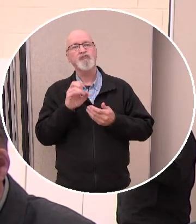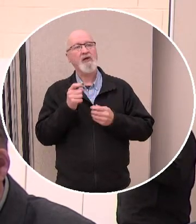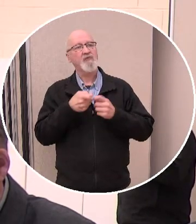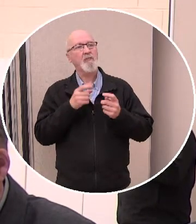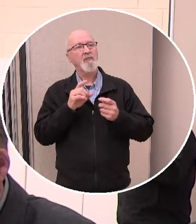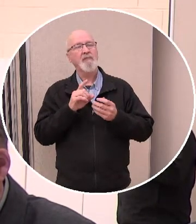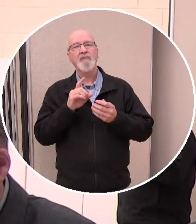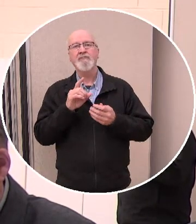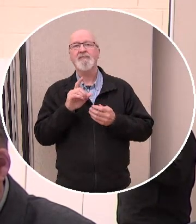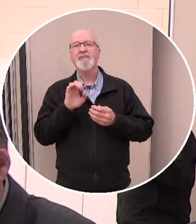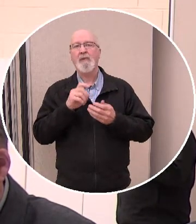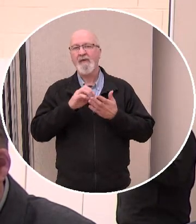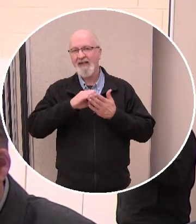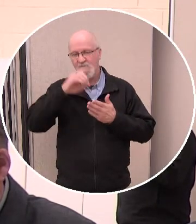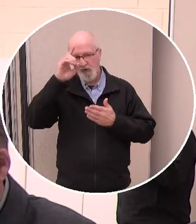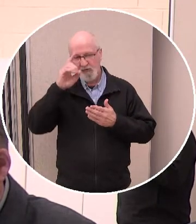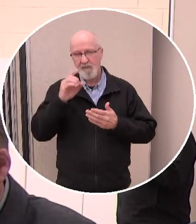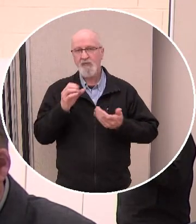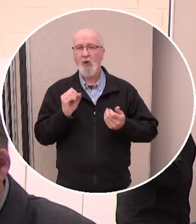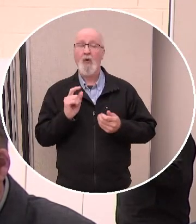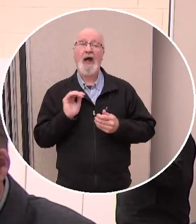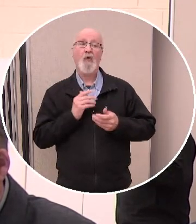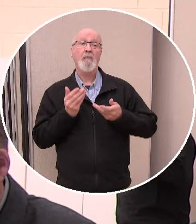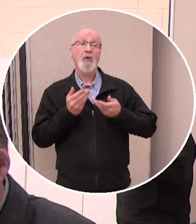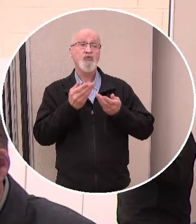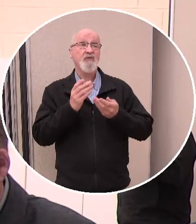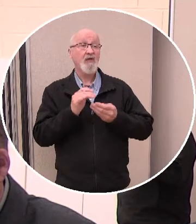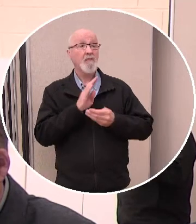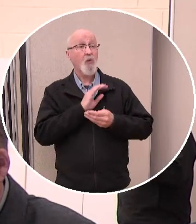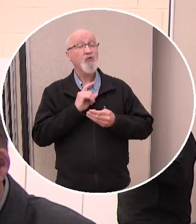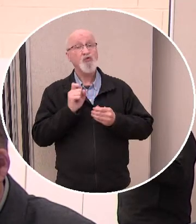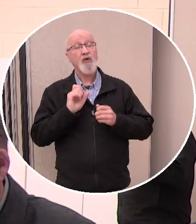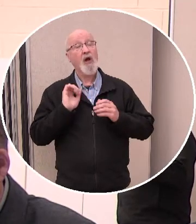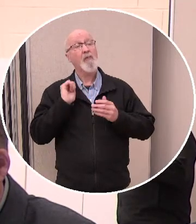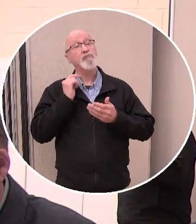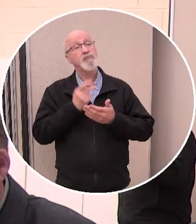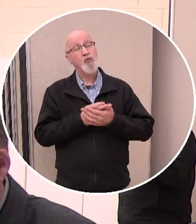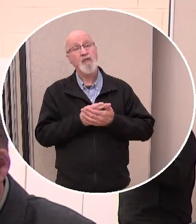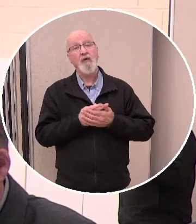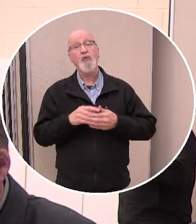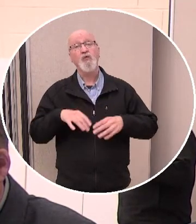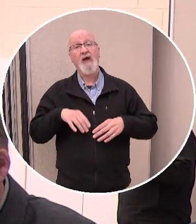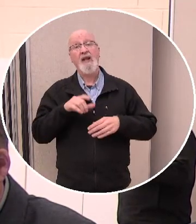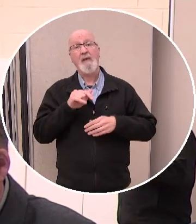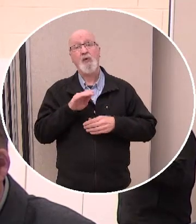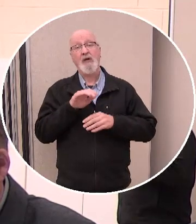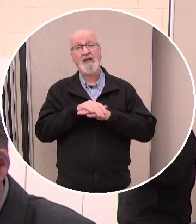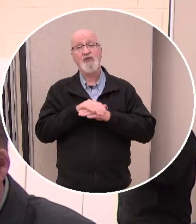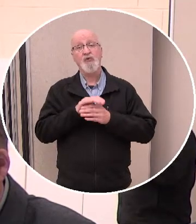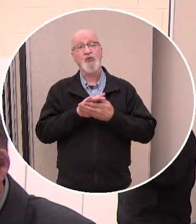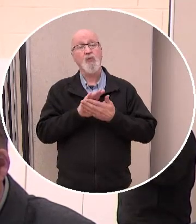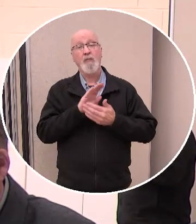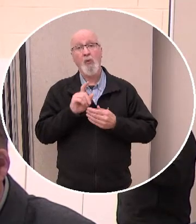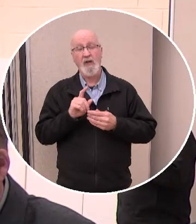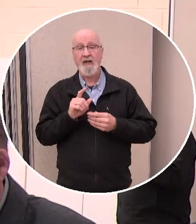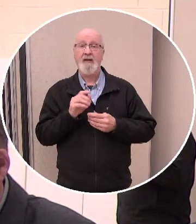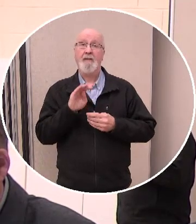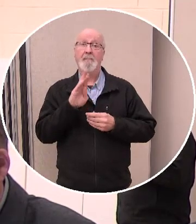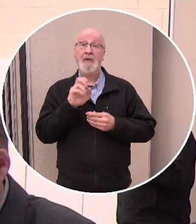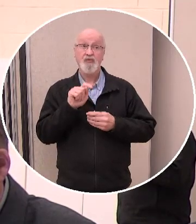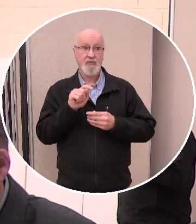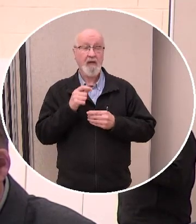for this period. So the motion is that the board approve the Newfoundland and Labrador English School District's balanced operating